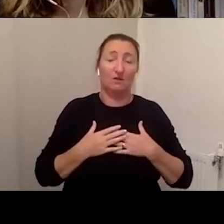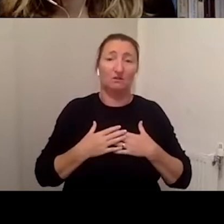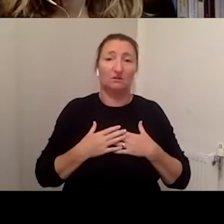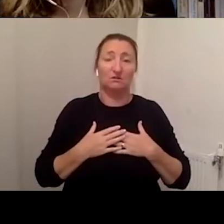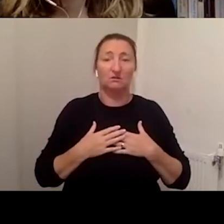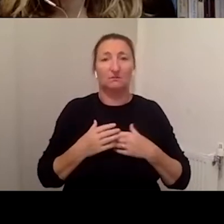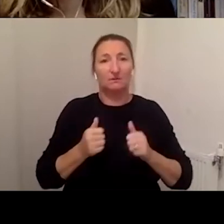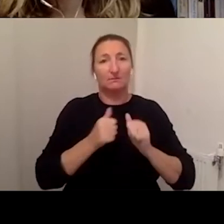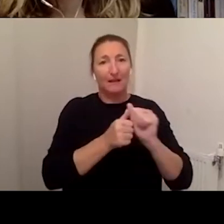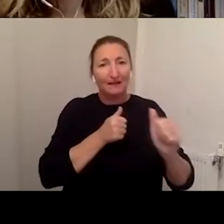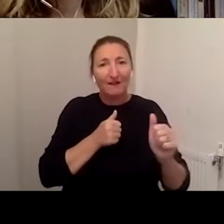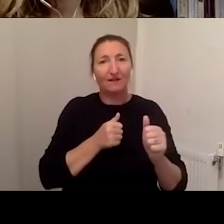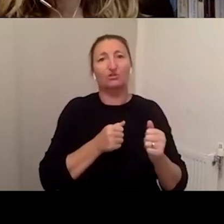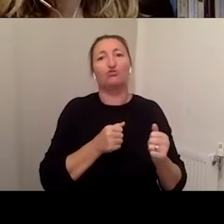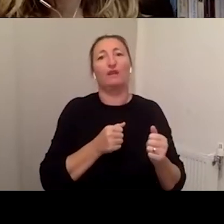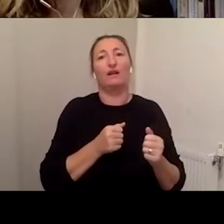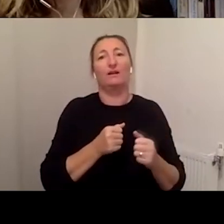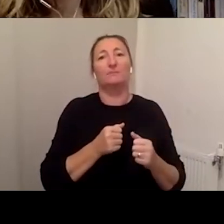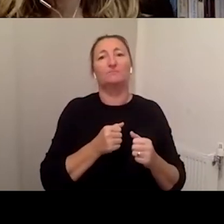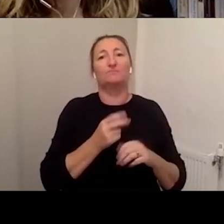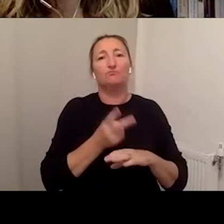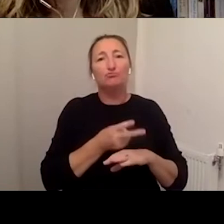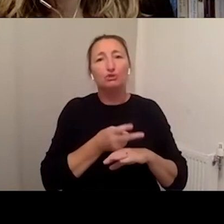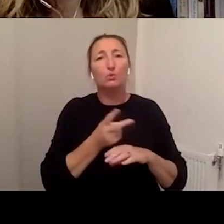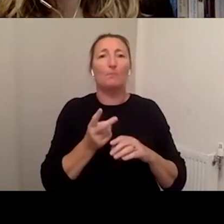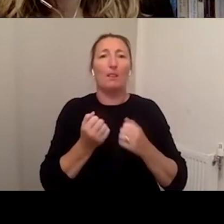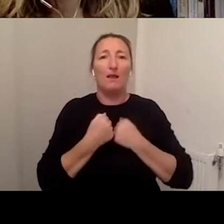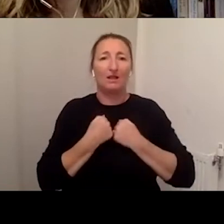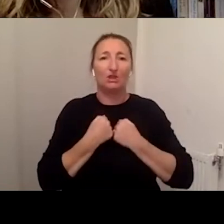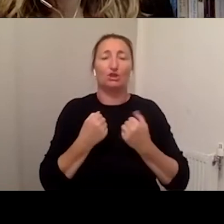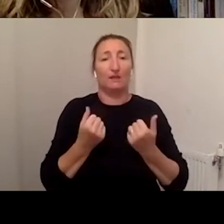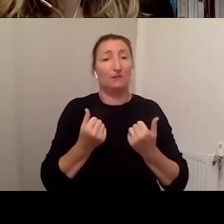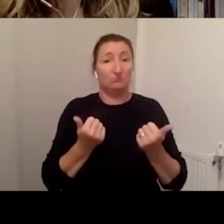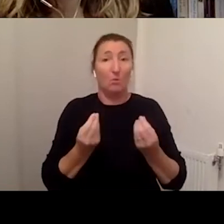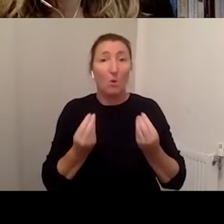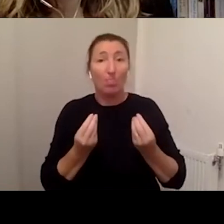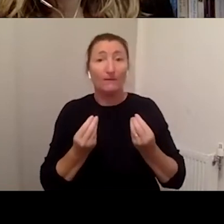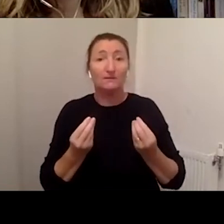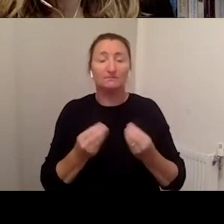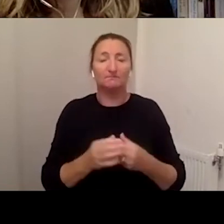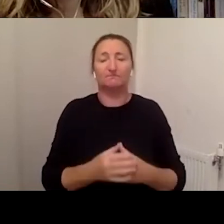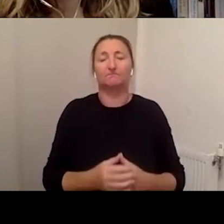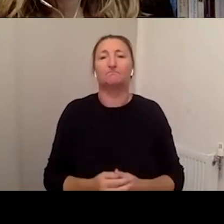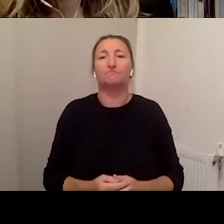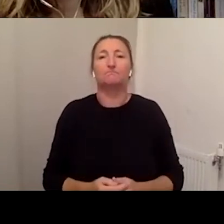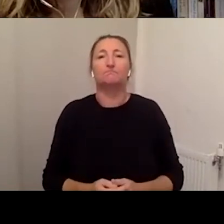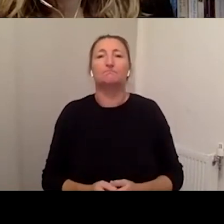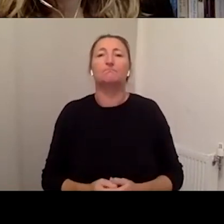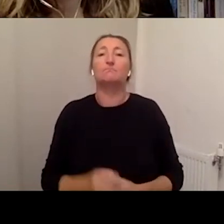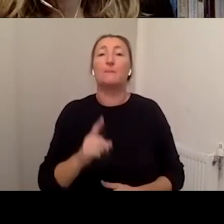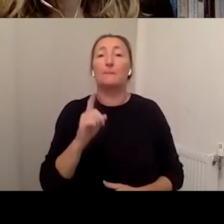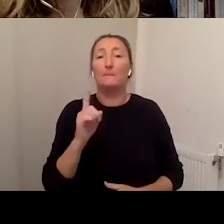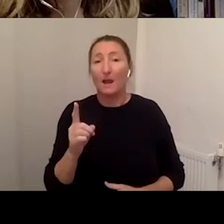manufacturing some renewables, of having some of that value creation in the country, right? But if you look at gas